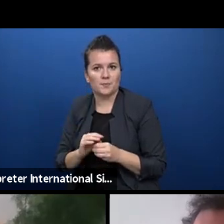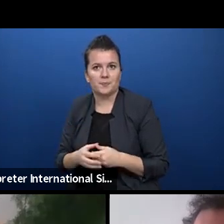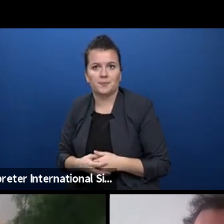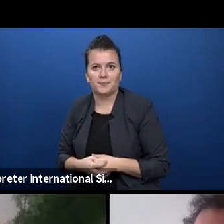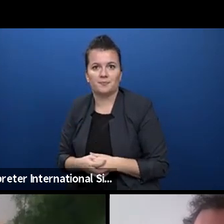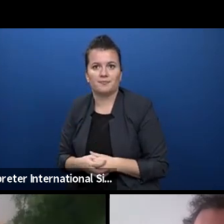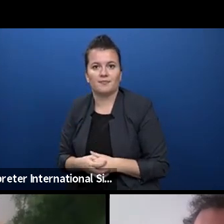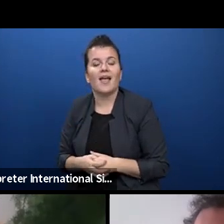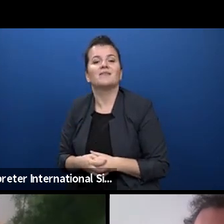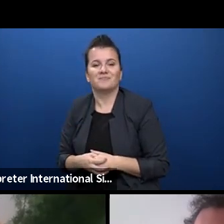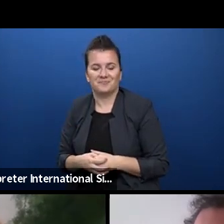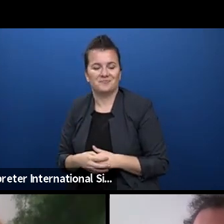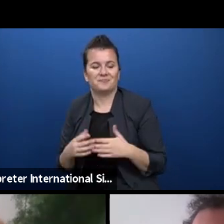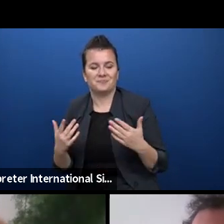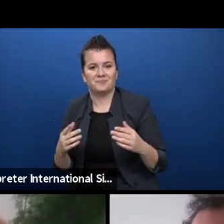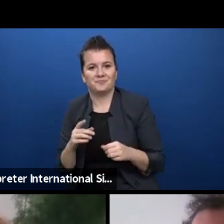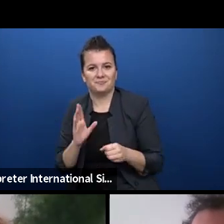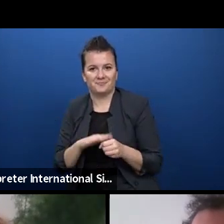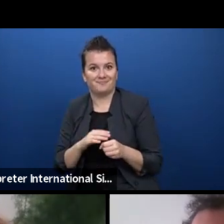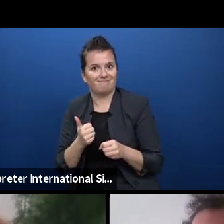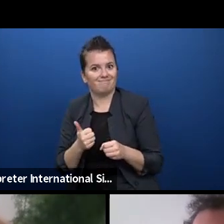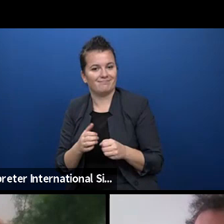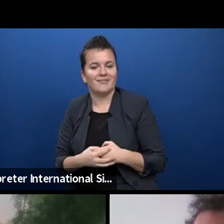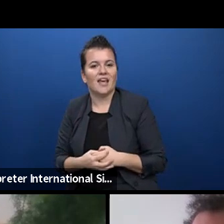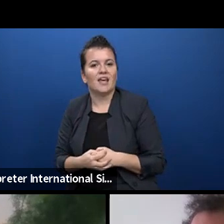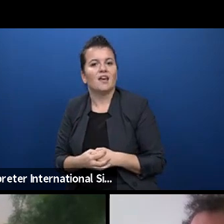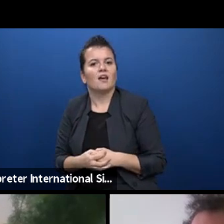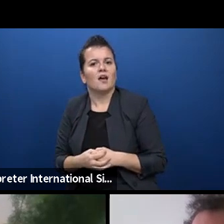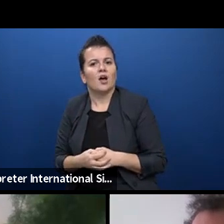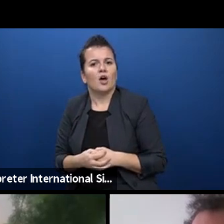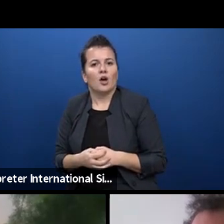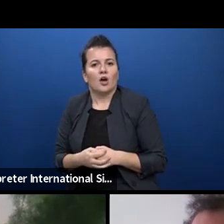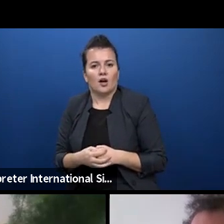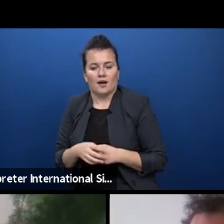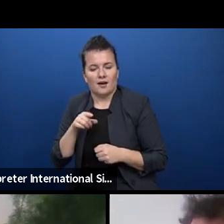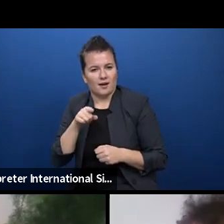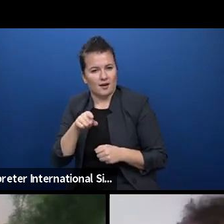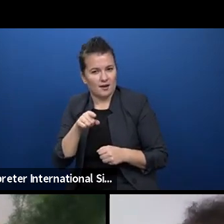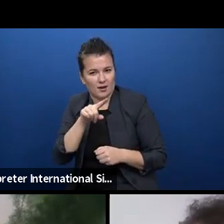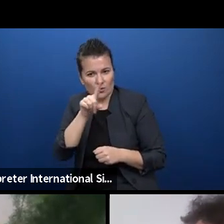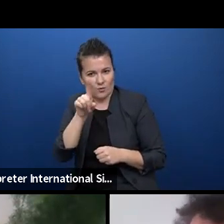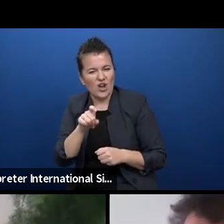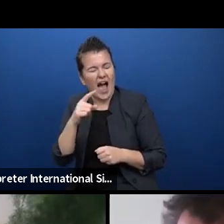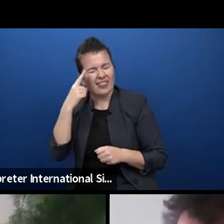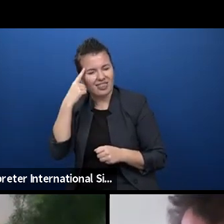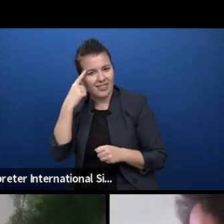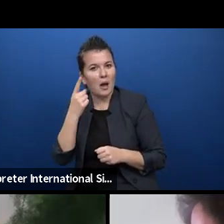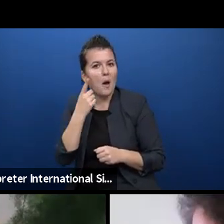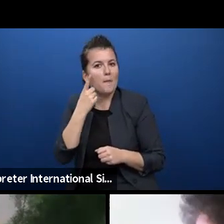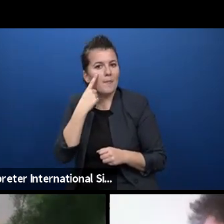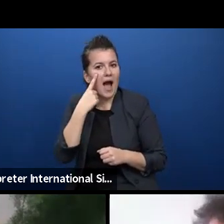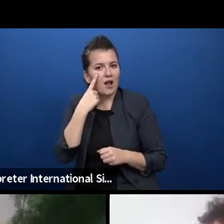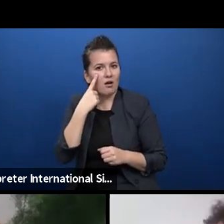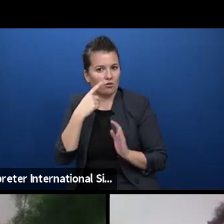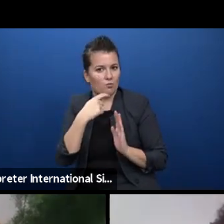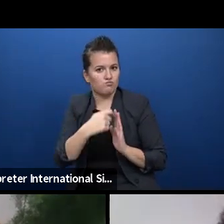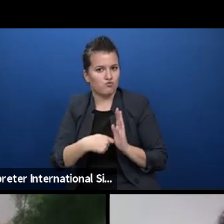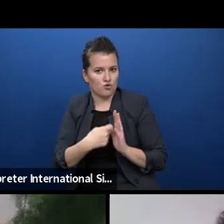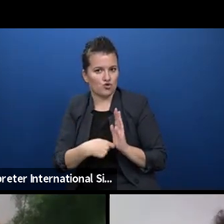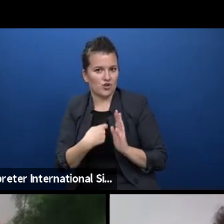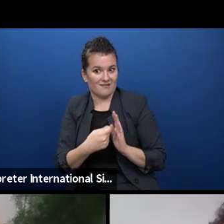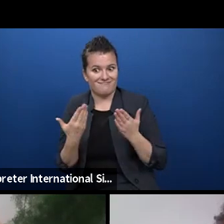So here I am. I guess this question regards the pilot project that we are doing right now. And